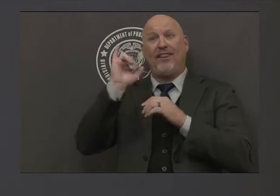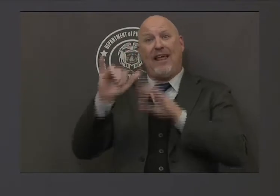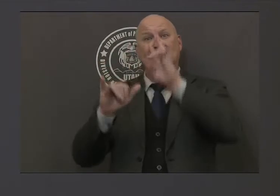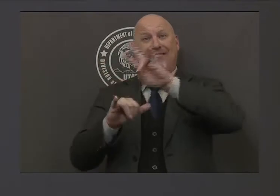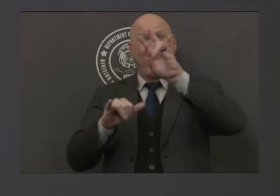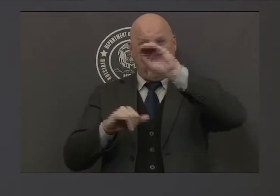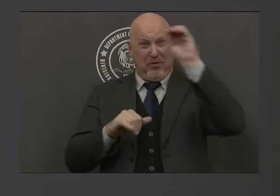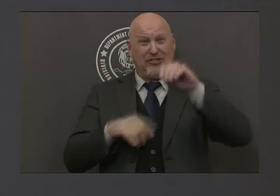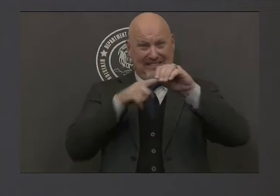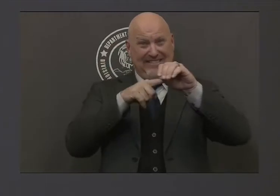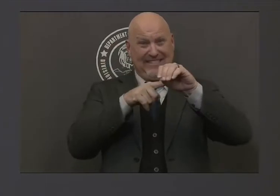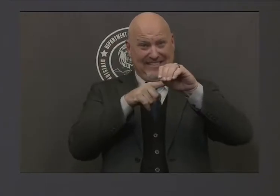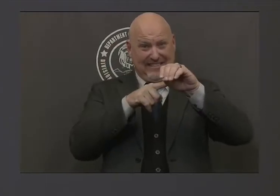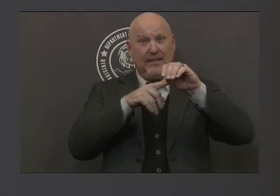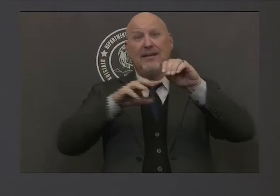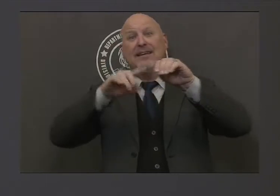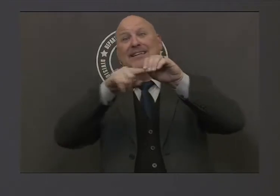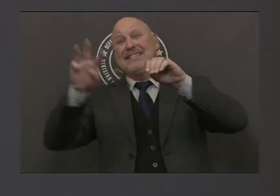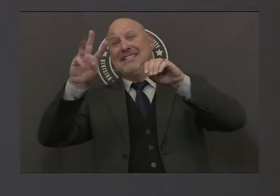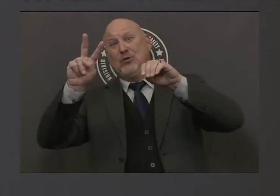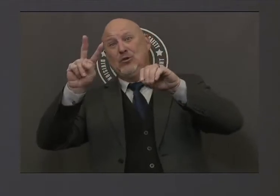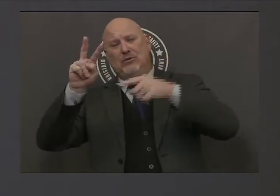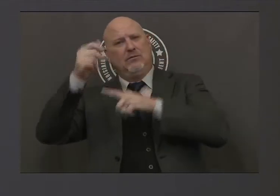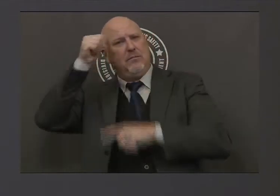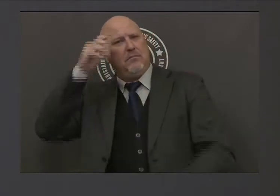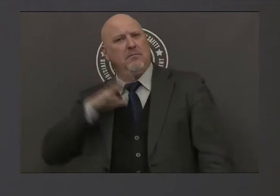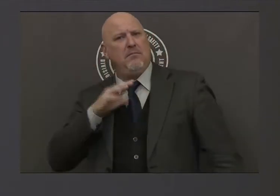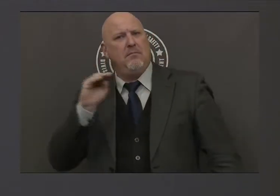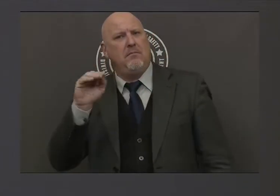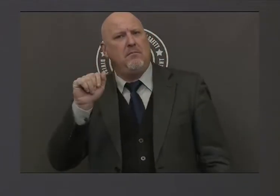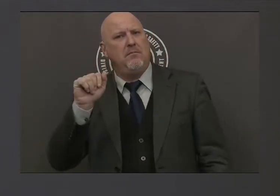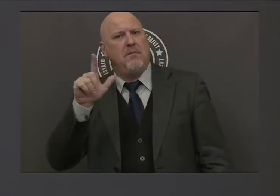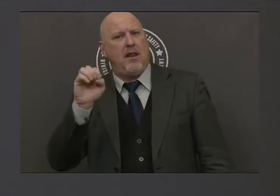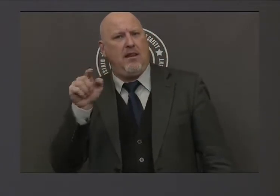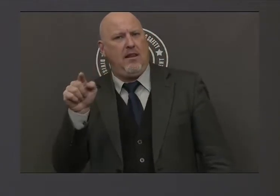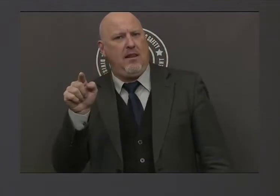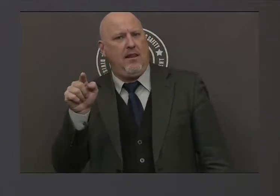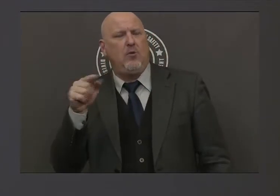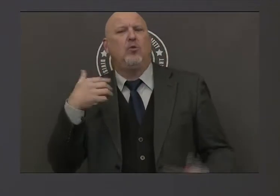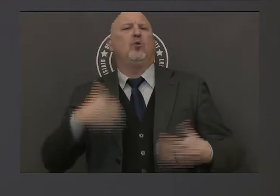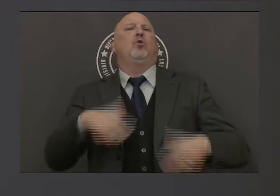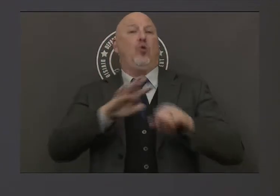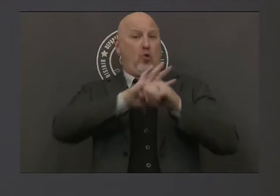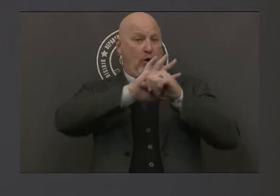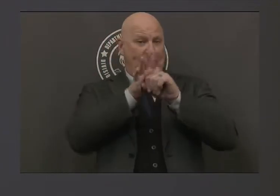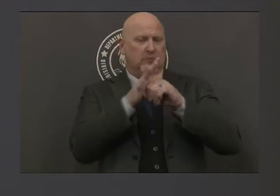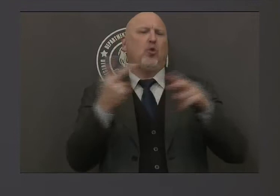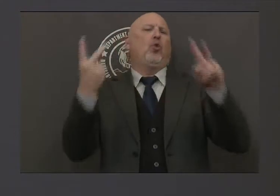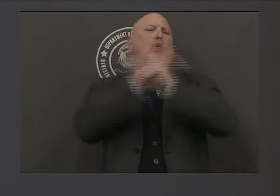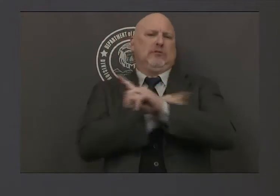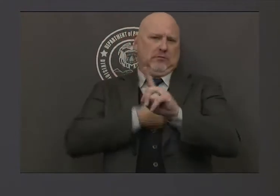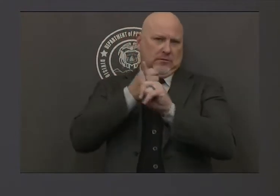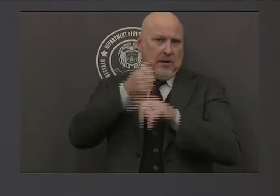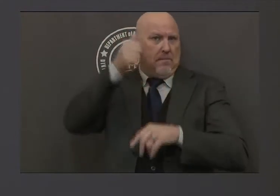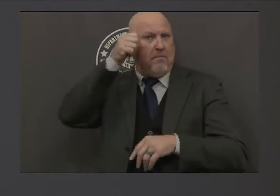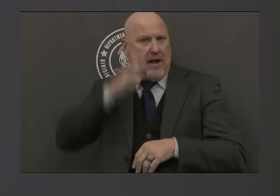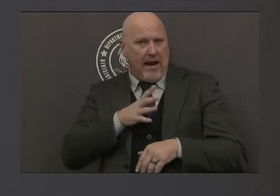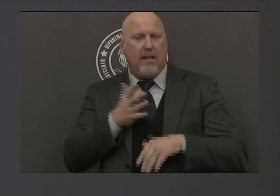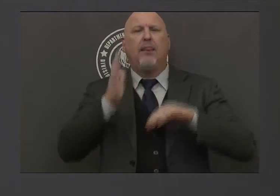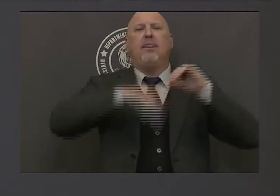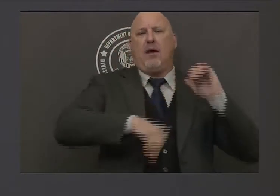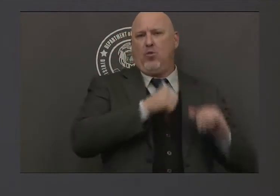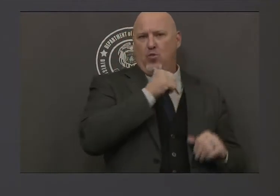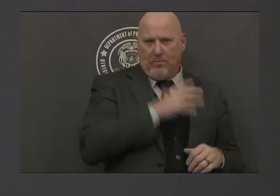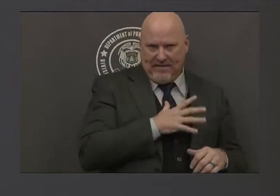women. Our mortality rate is now down to 0.4%, so it's a small